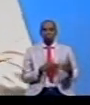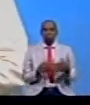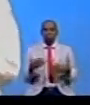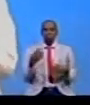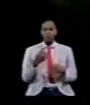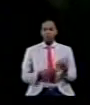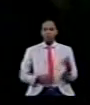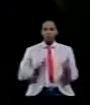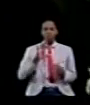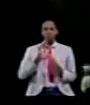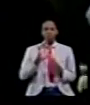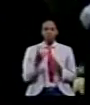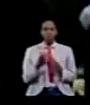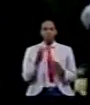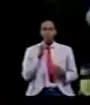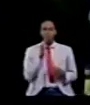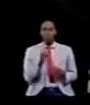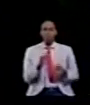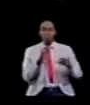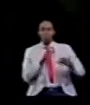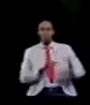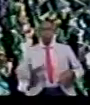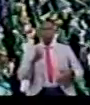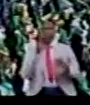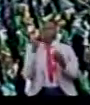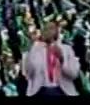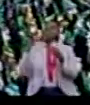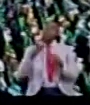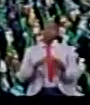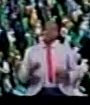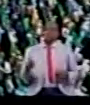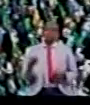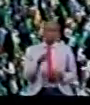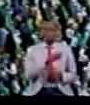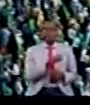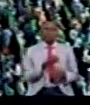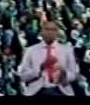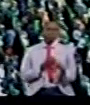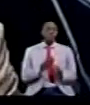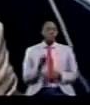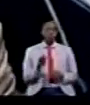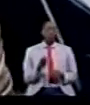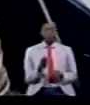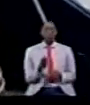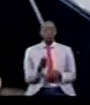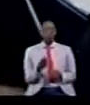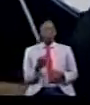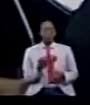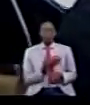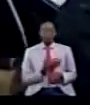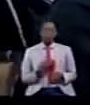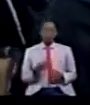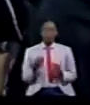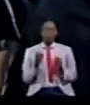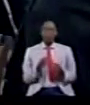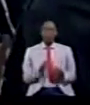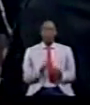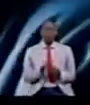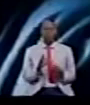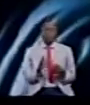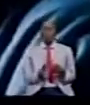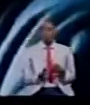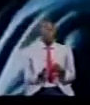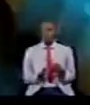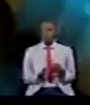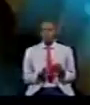in Jesus' name. Almighty God, we thank you. In Jesus' name, we have prayed.